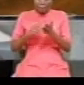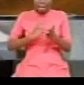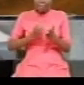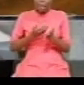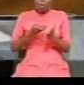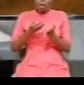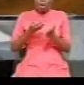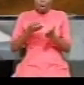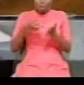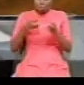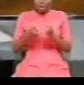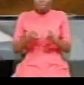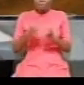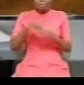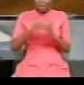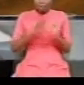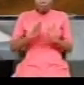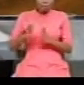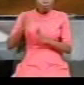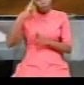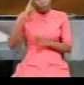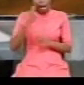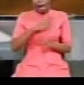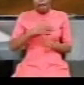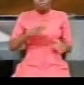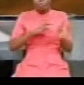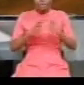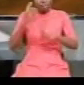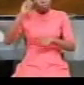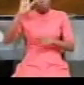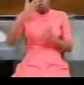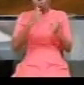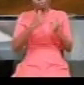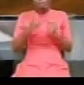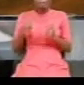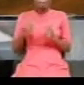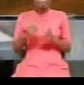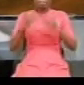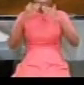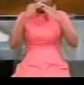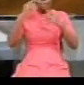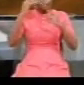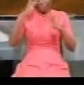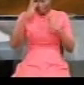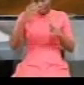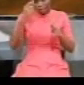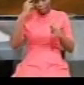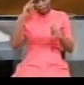restitution where necessary in preparation and in readiness for your coming. Thank